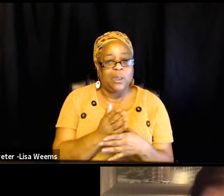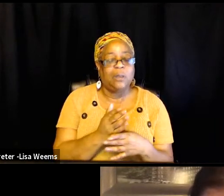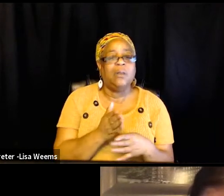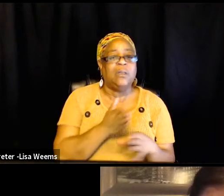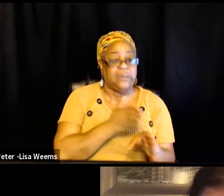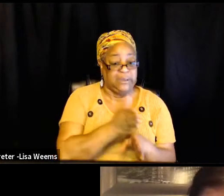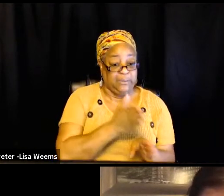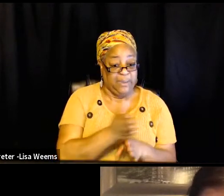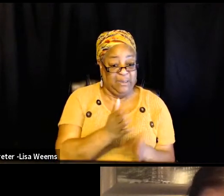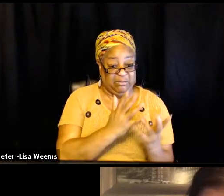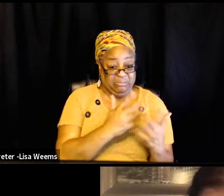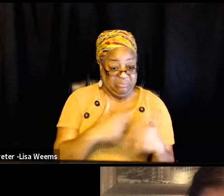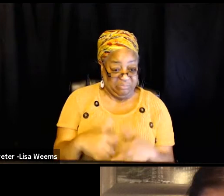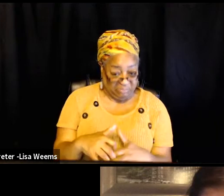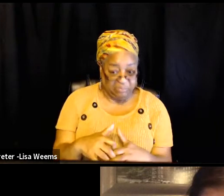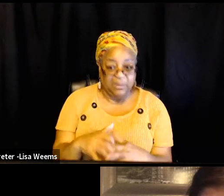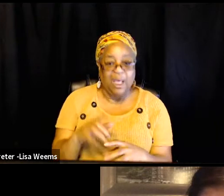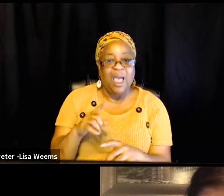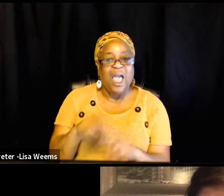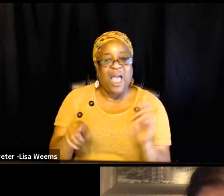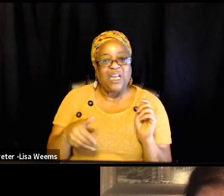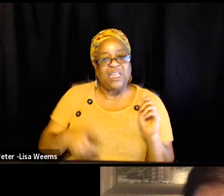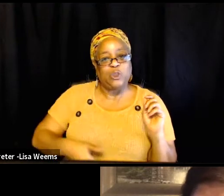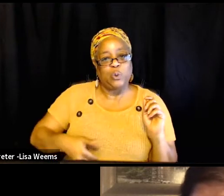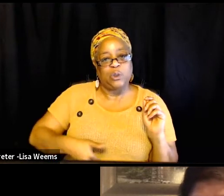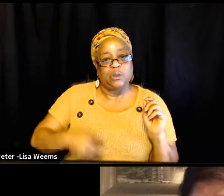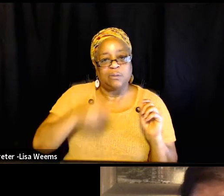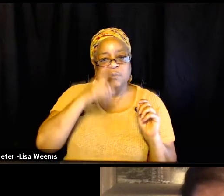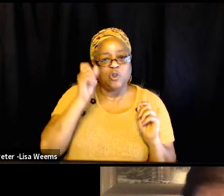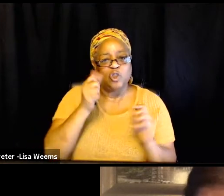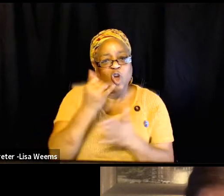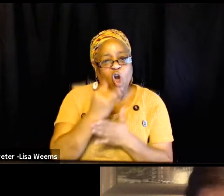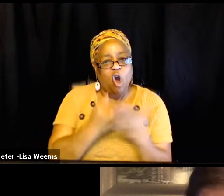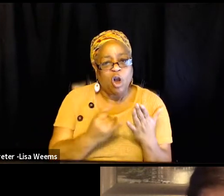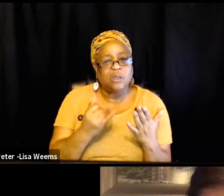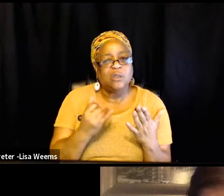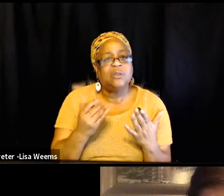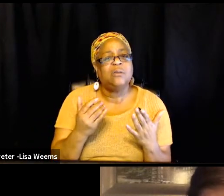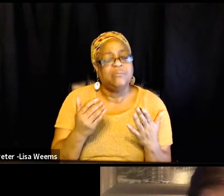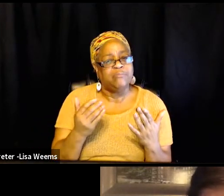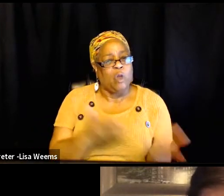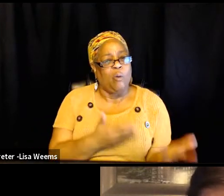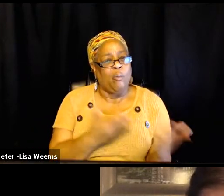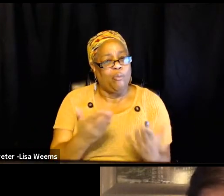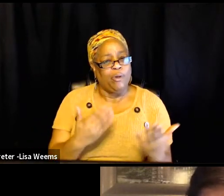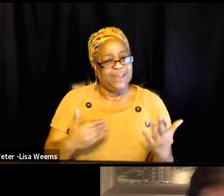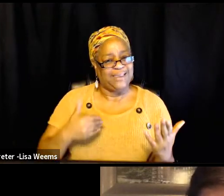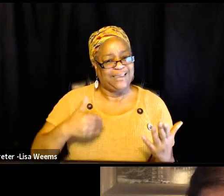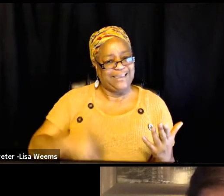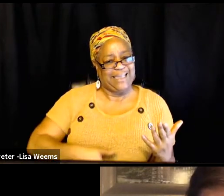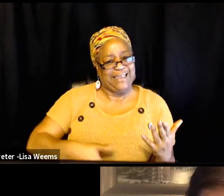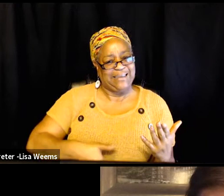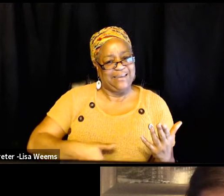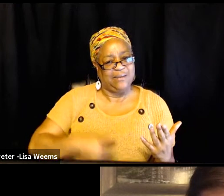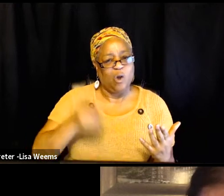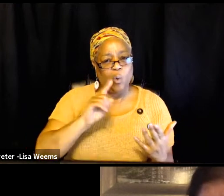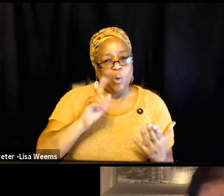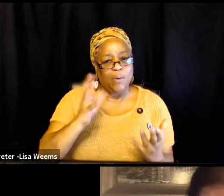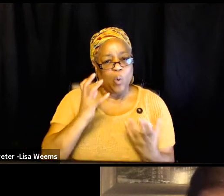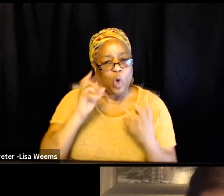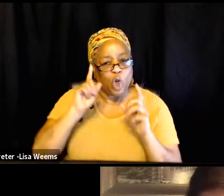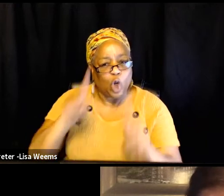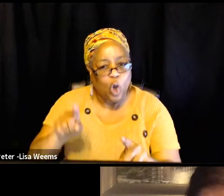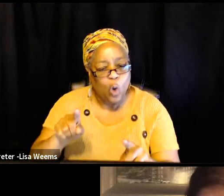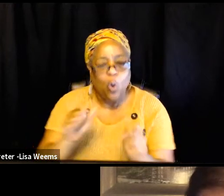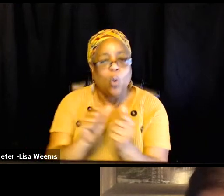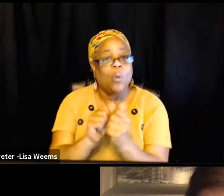you know, we always bring like some kind of sense of where we want to go, but without completely knowing what is it that